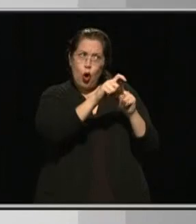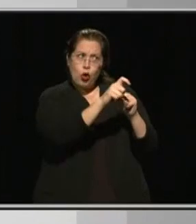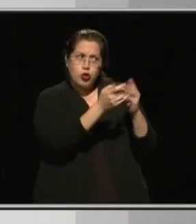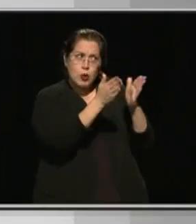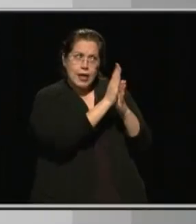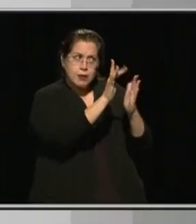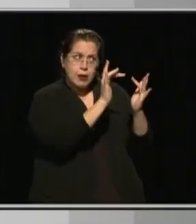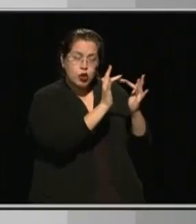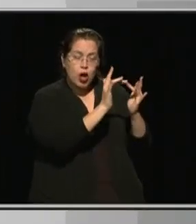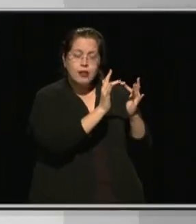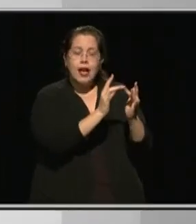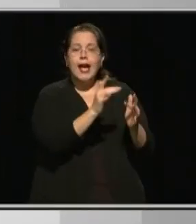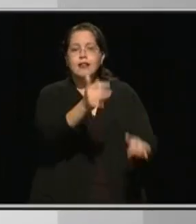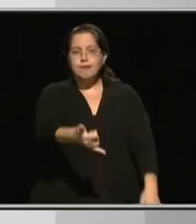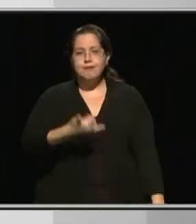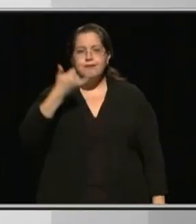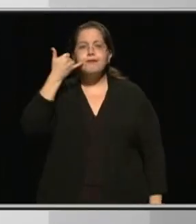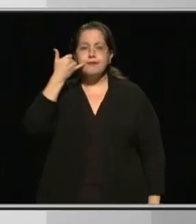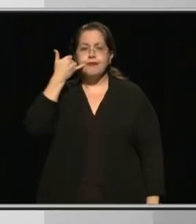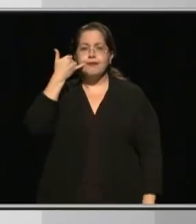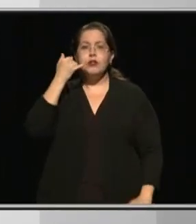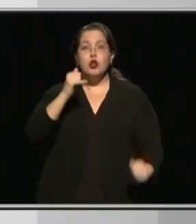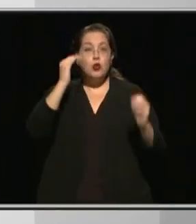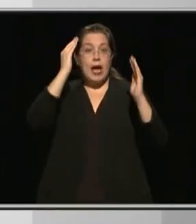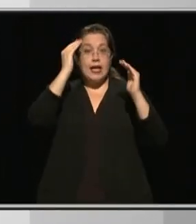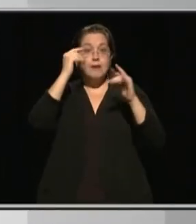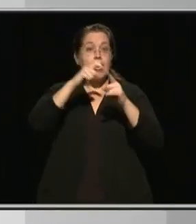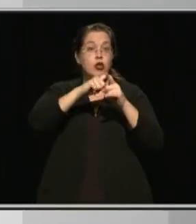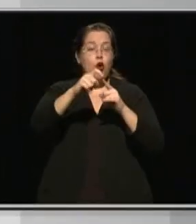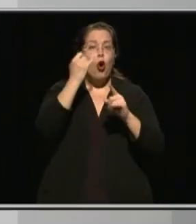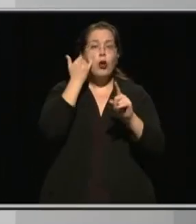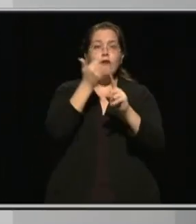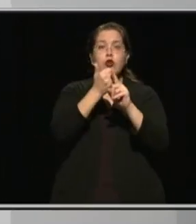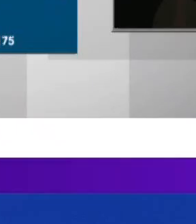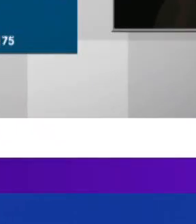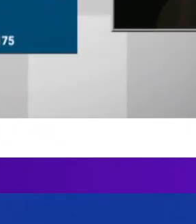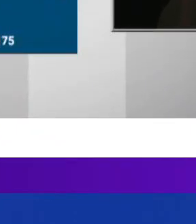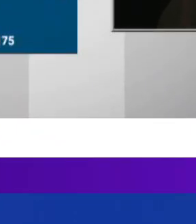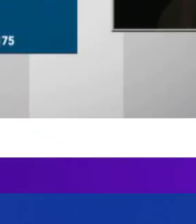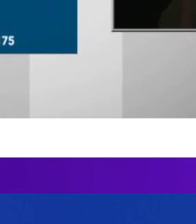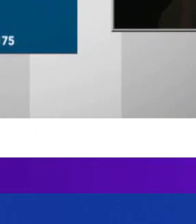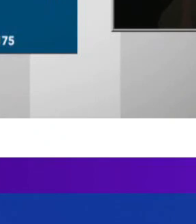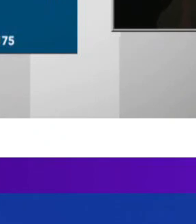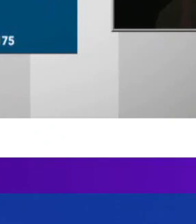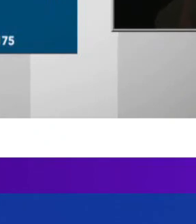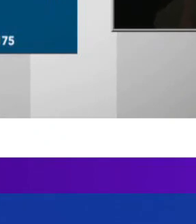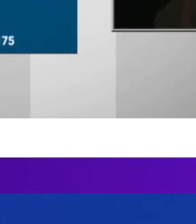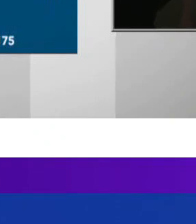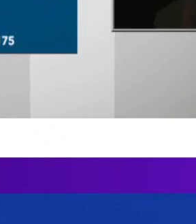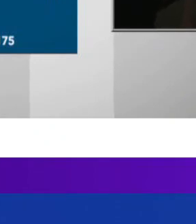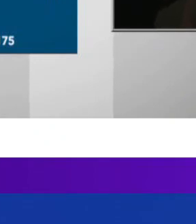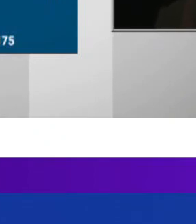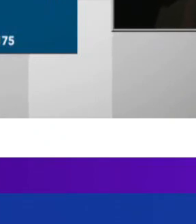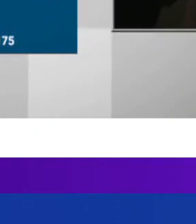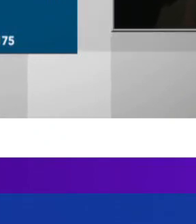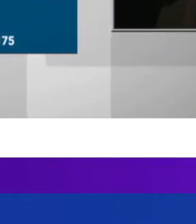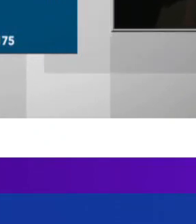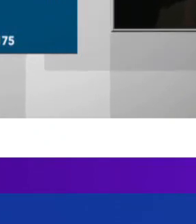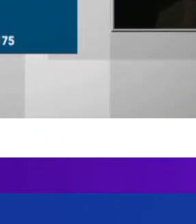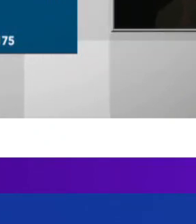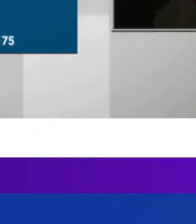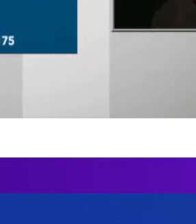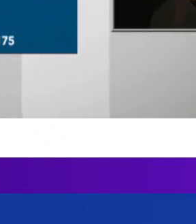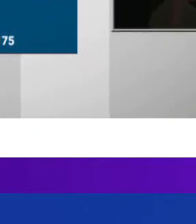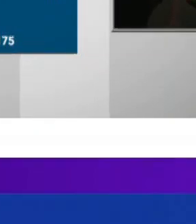please answer. You can expect a call if you are positive from a number that begins. That briefing is continuing right now